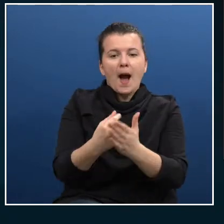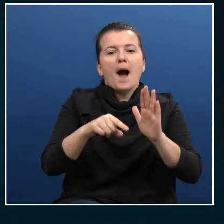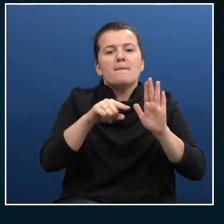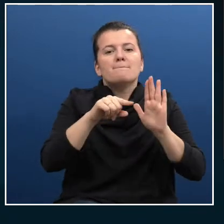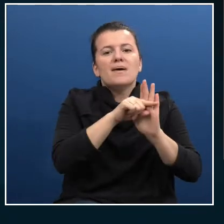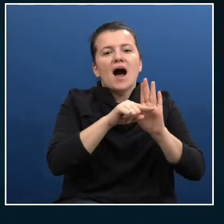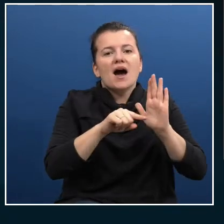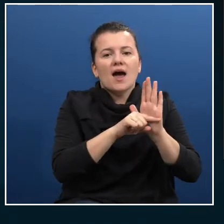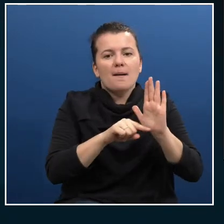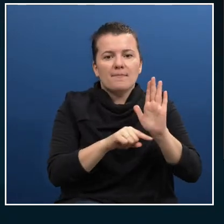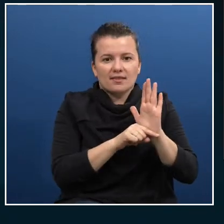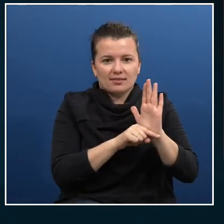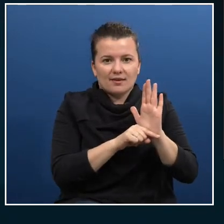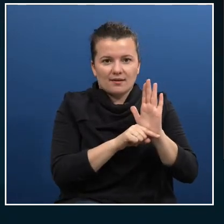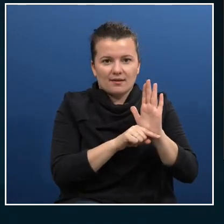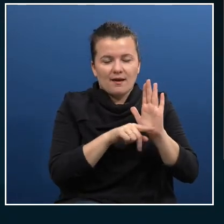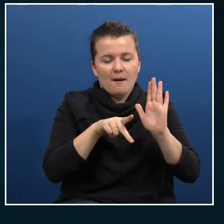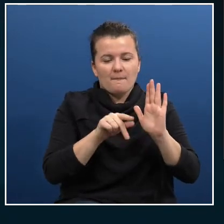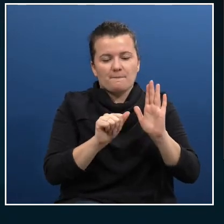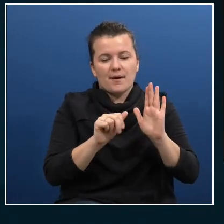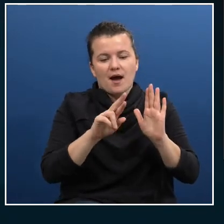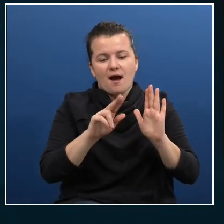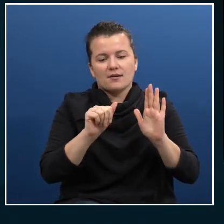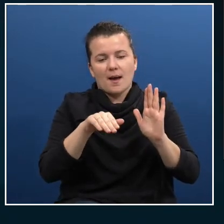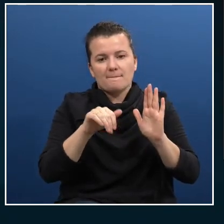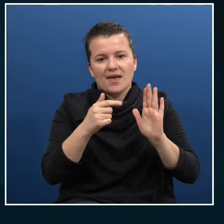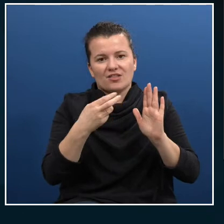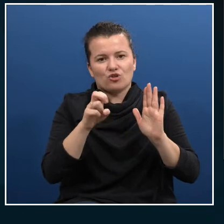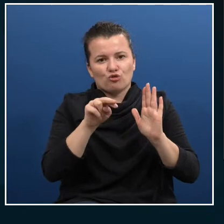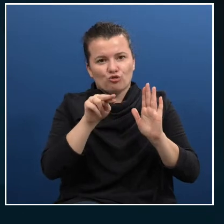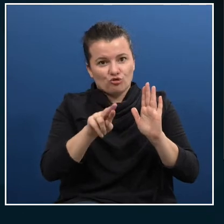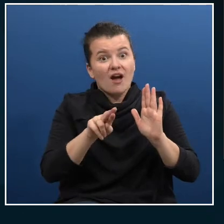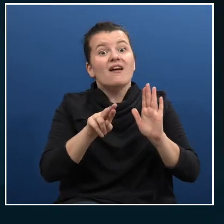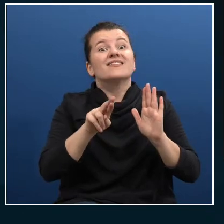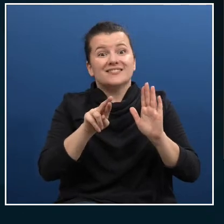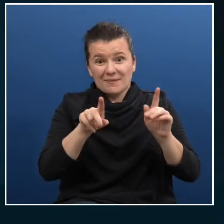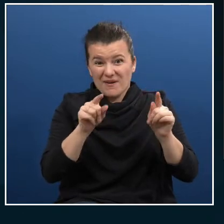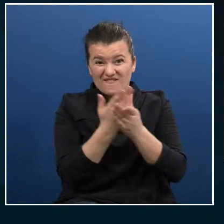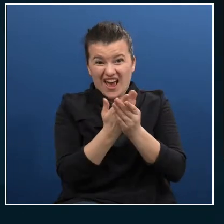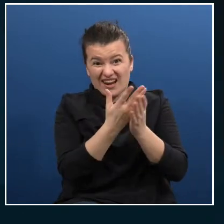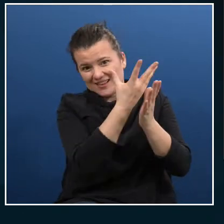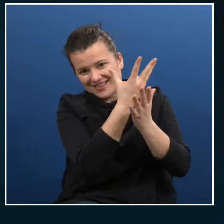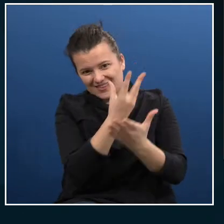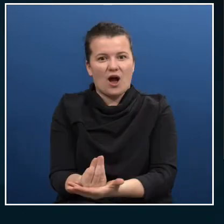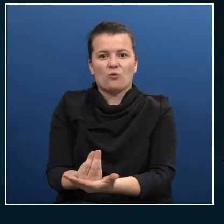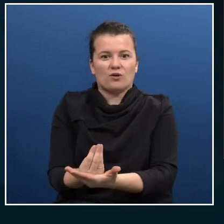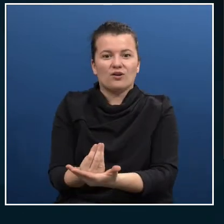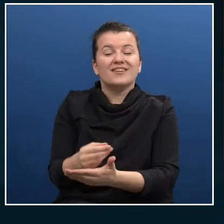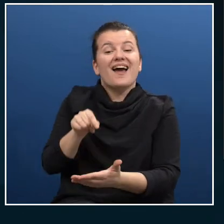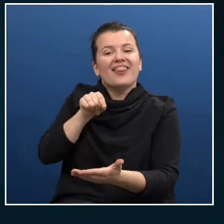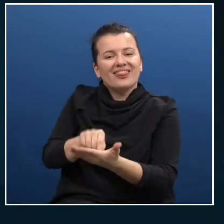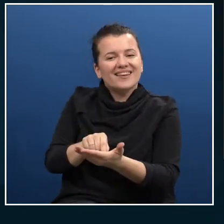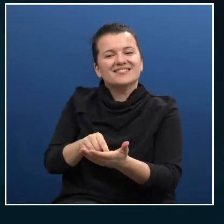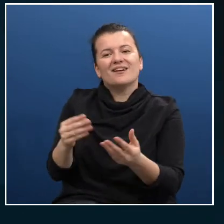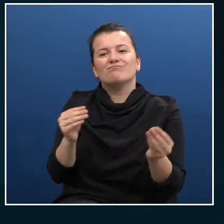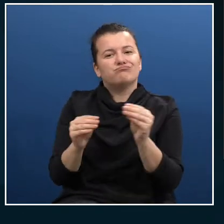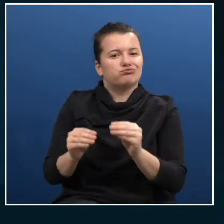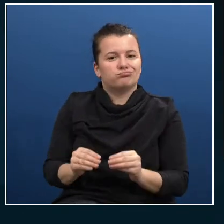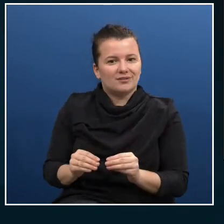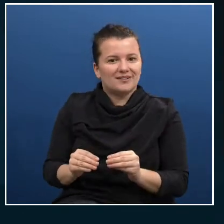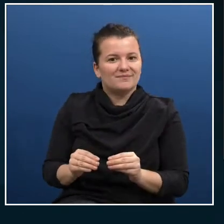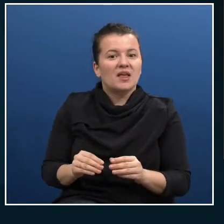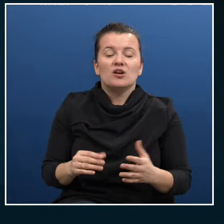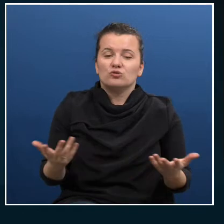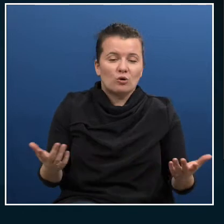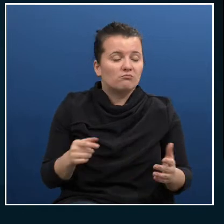has all the specified information that you just previously entered. So you just simply hit that download